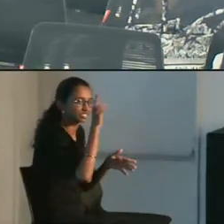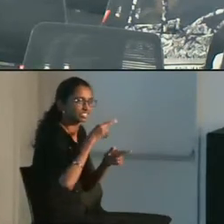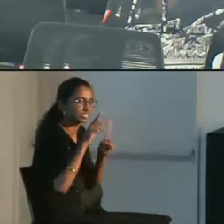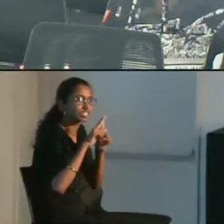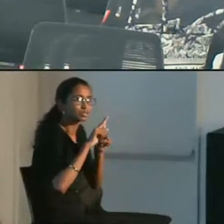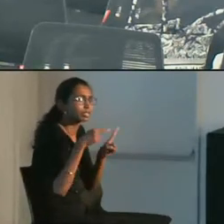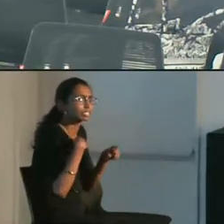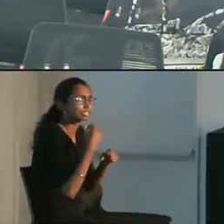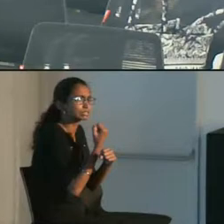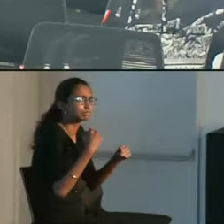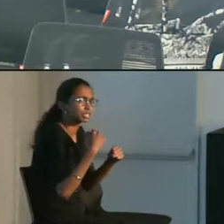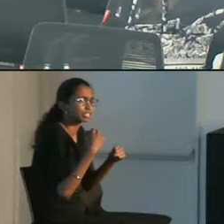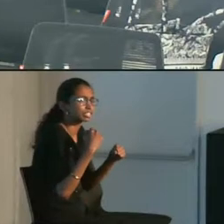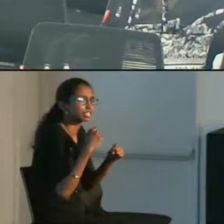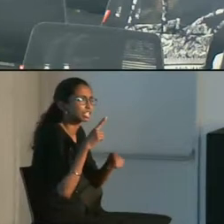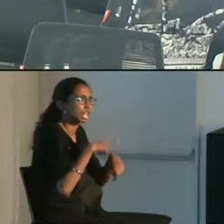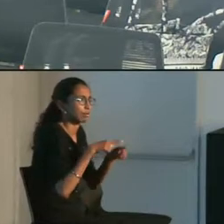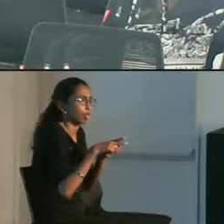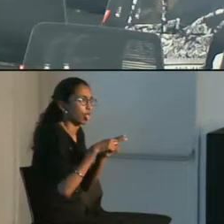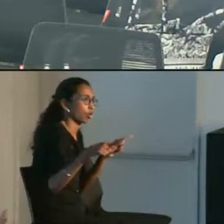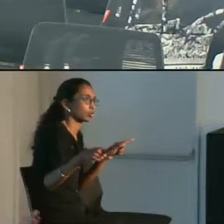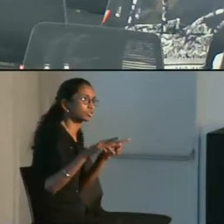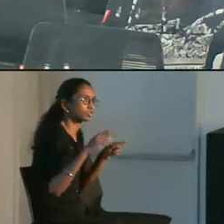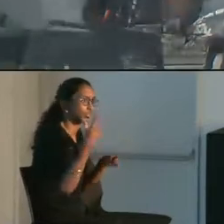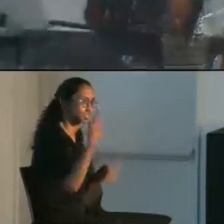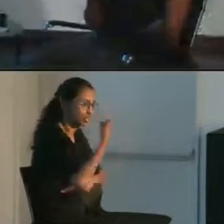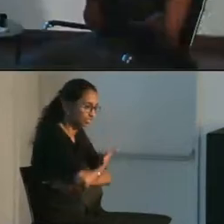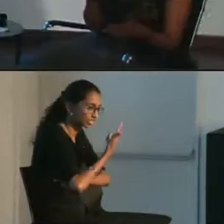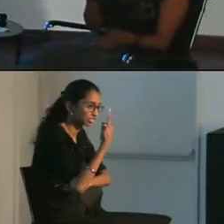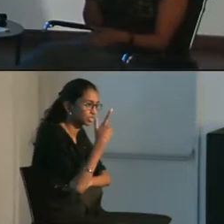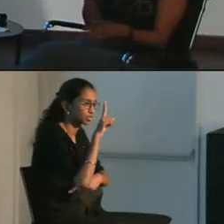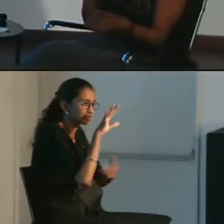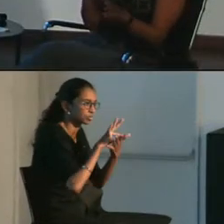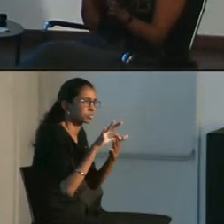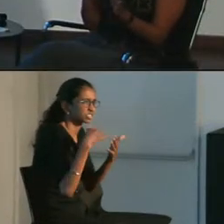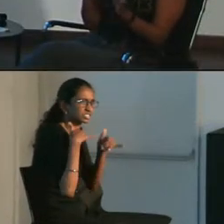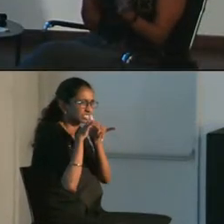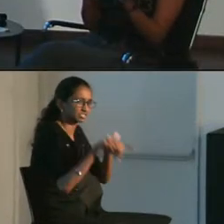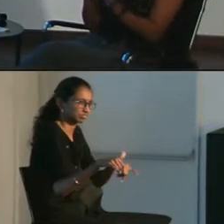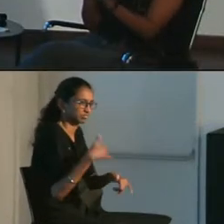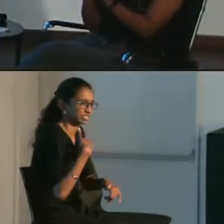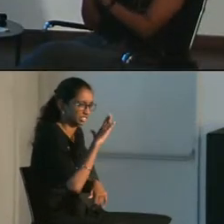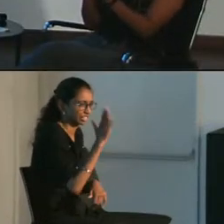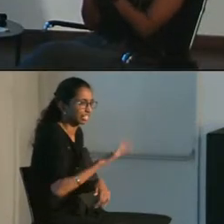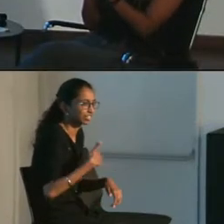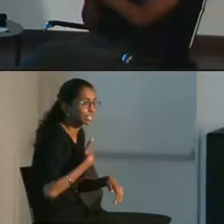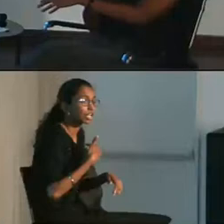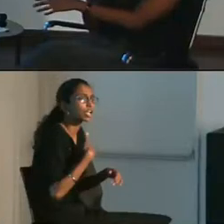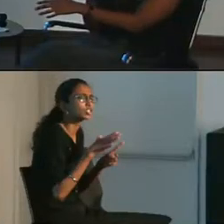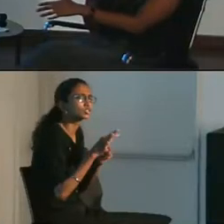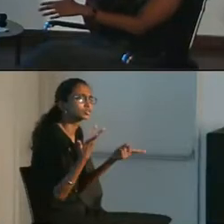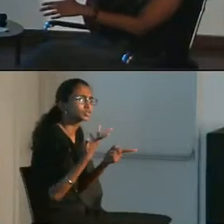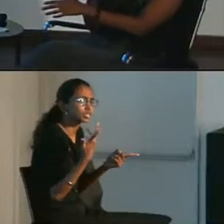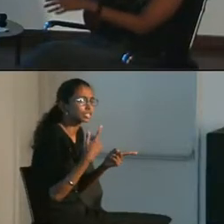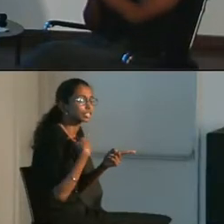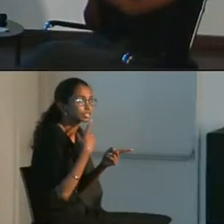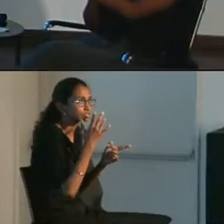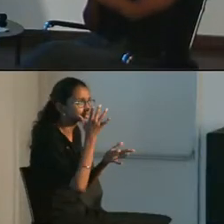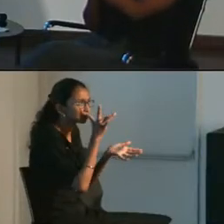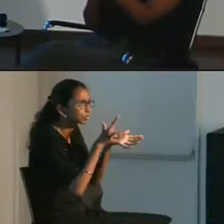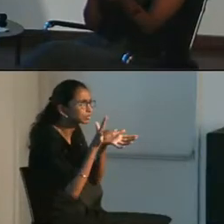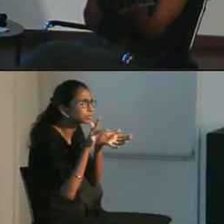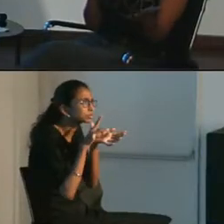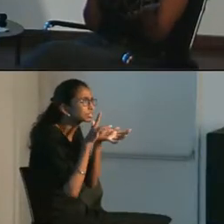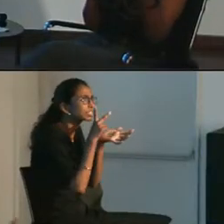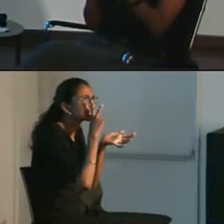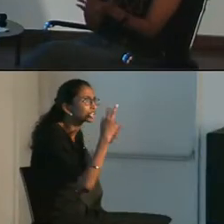those spaces for longer than, let's say, 7 days or a week. So what I do is very site-specific. I look at a